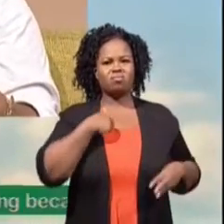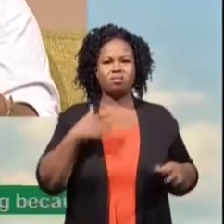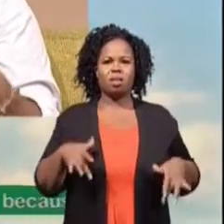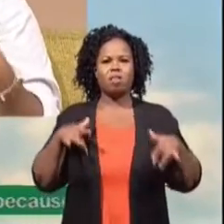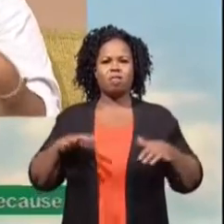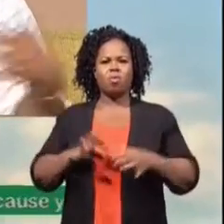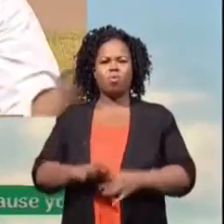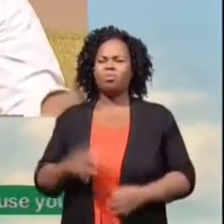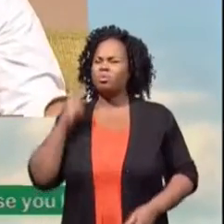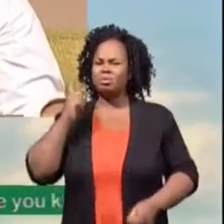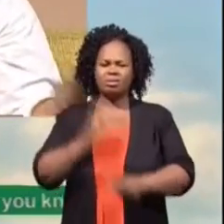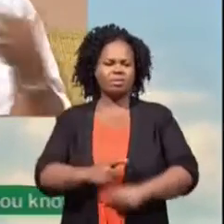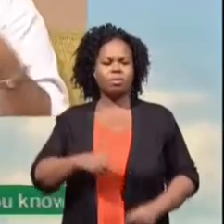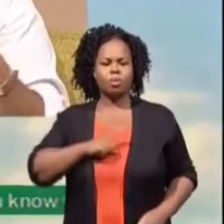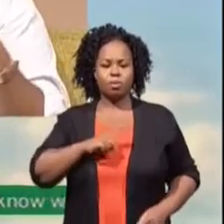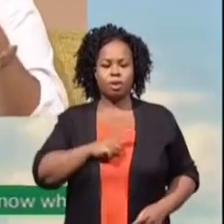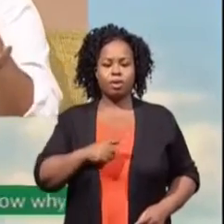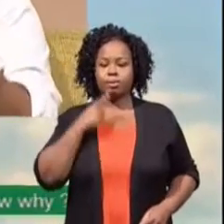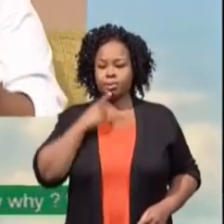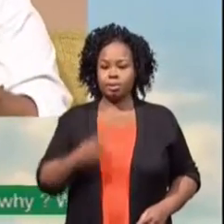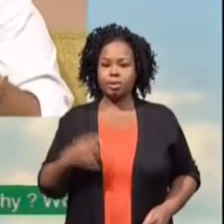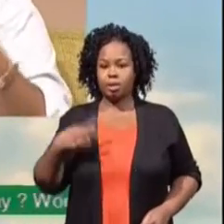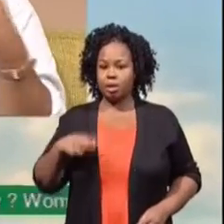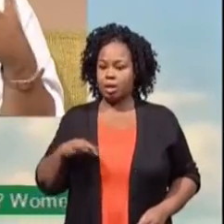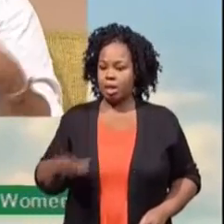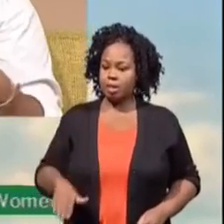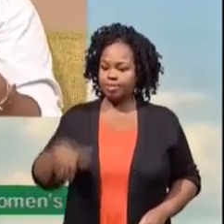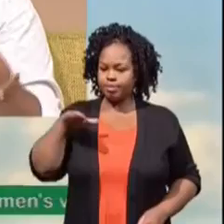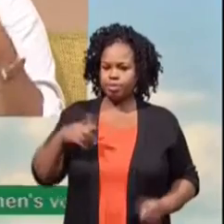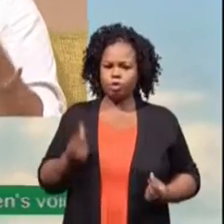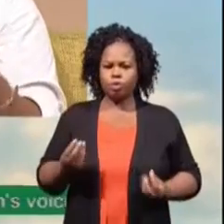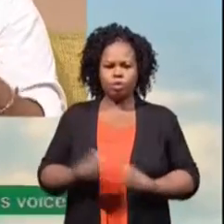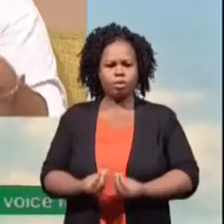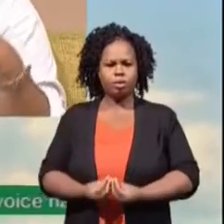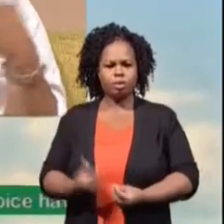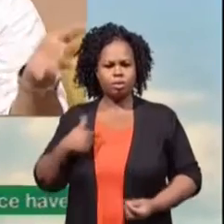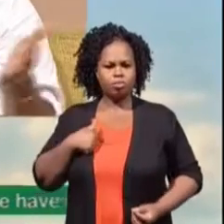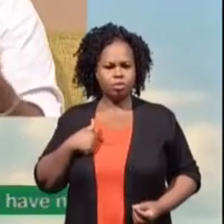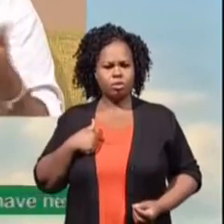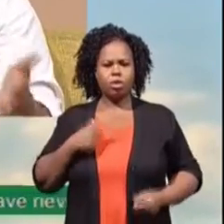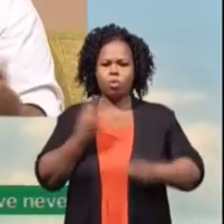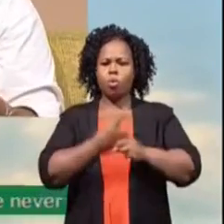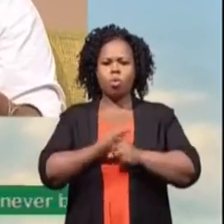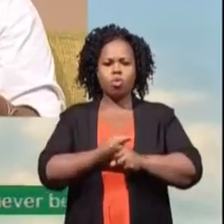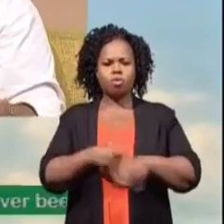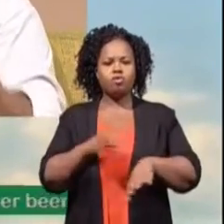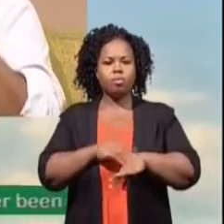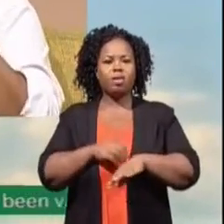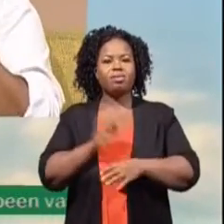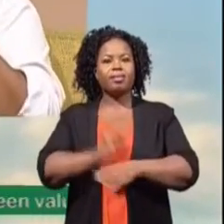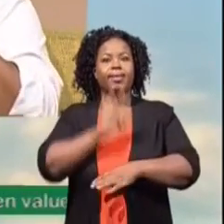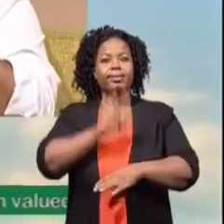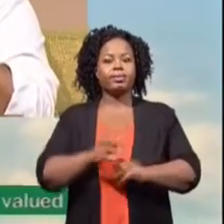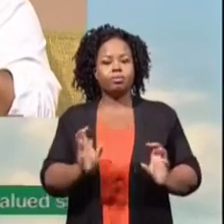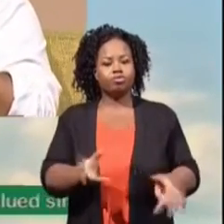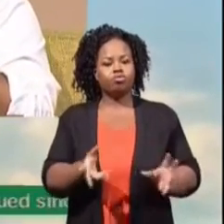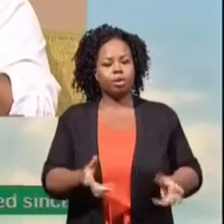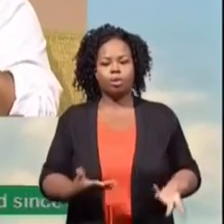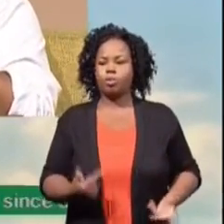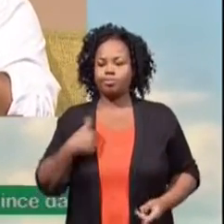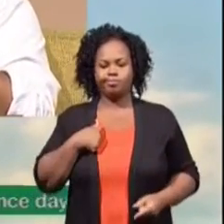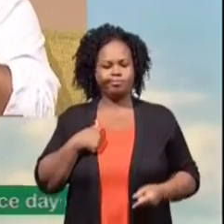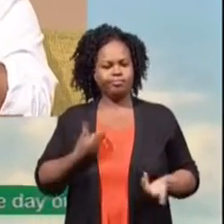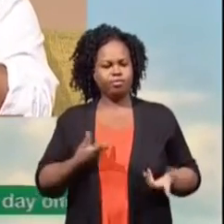difficult because umthetho nje bethethisa ukuthi umntana oyintombazana ukhule esenza izinto endlini mina nikhule ndiseradweni from 13 years old so that is the age